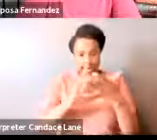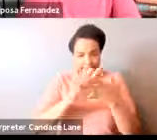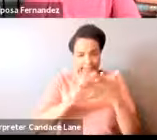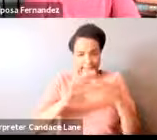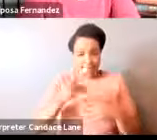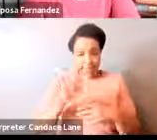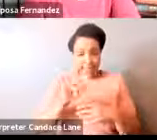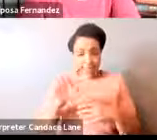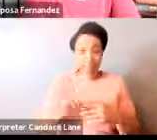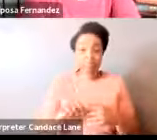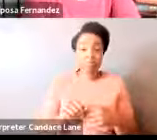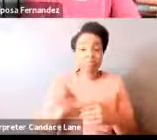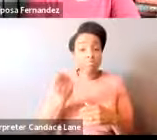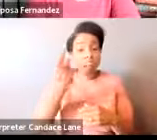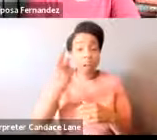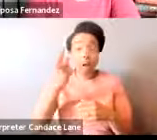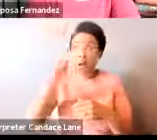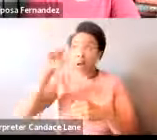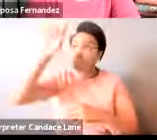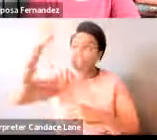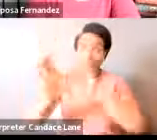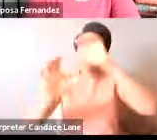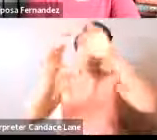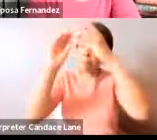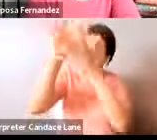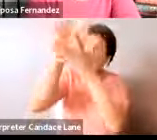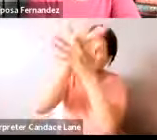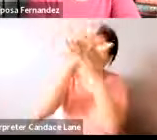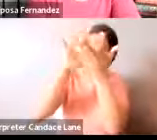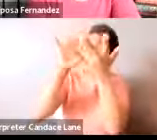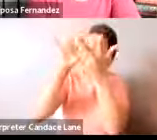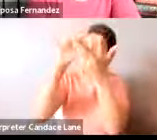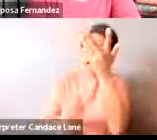a thunderclouds cracks and volunteers, unquote.